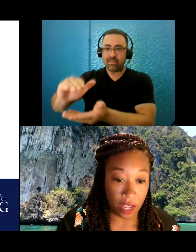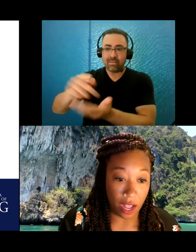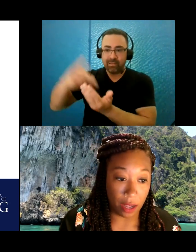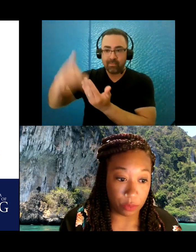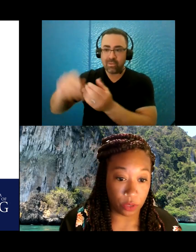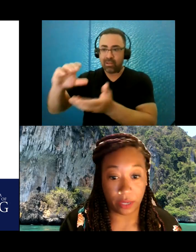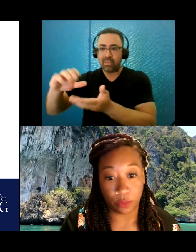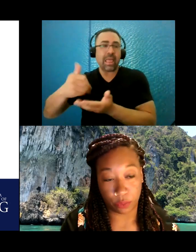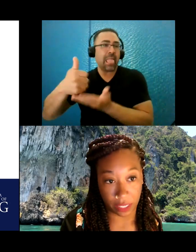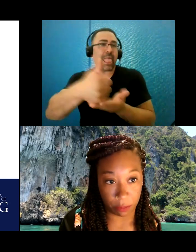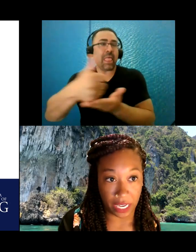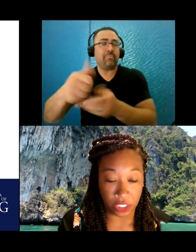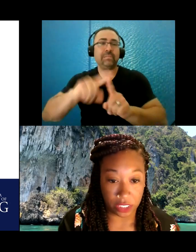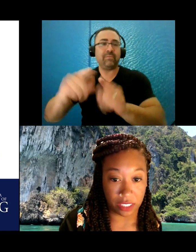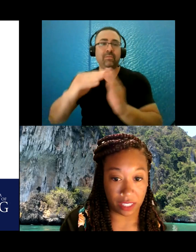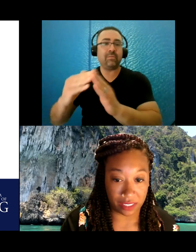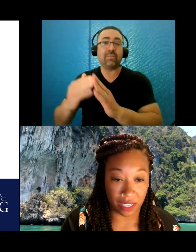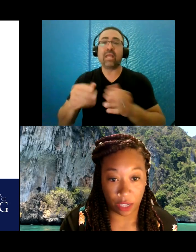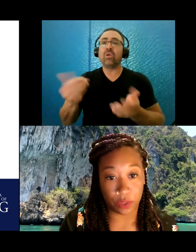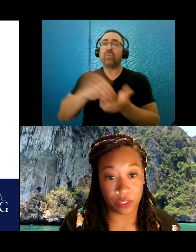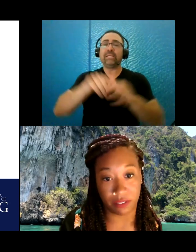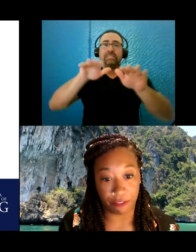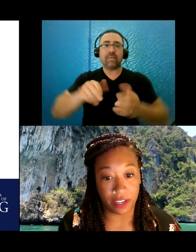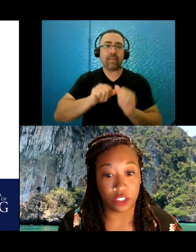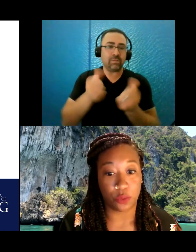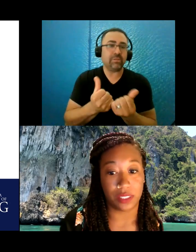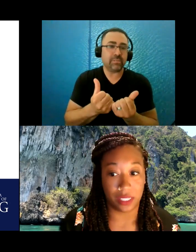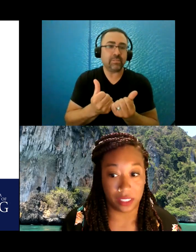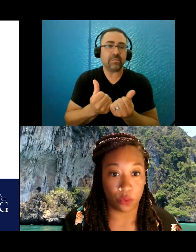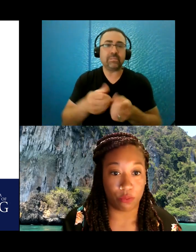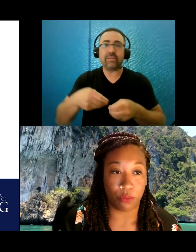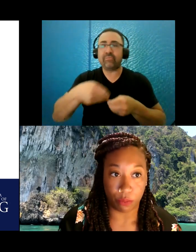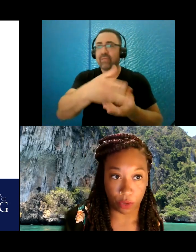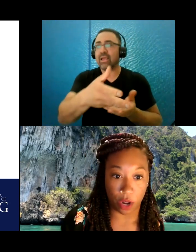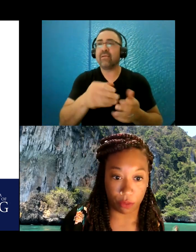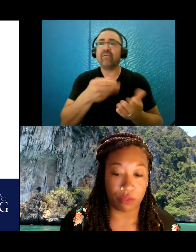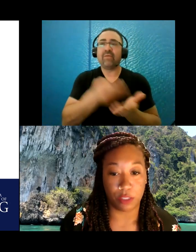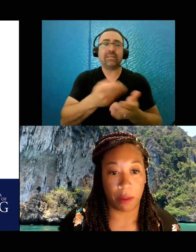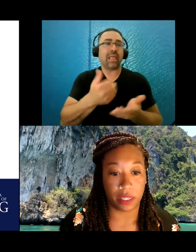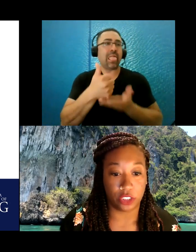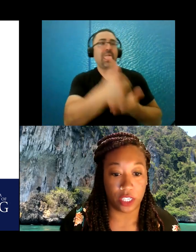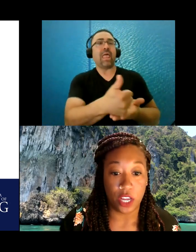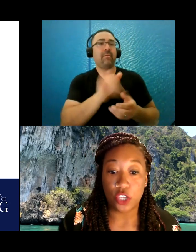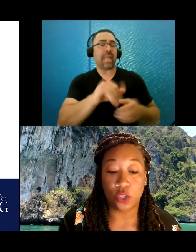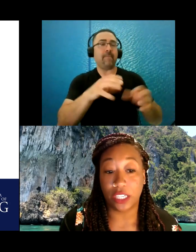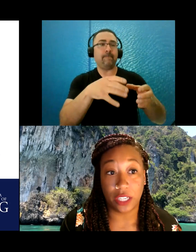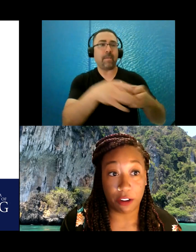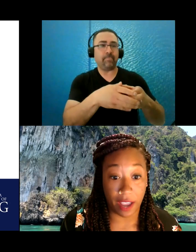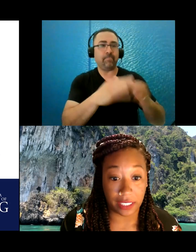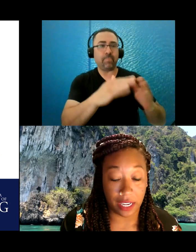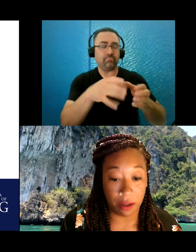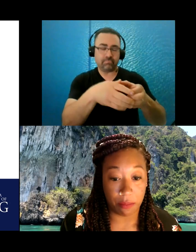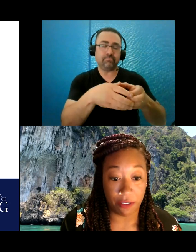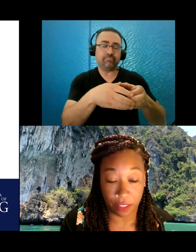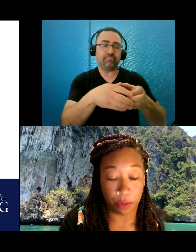population. So like with resettlement agencies and things like that, they receive that funding to assist, this population. So that should not